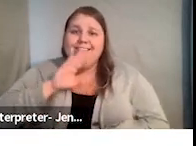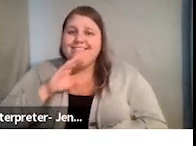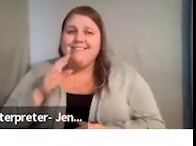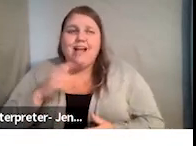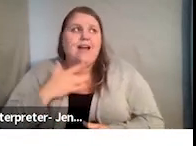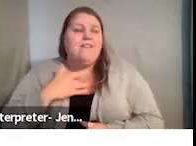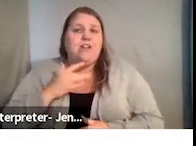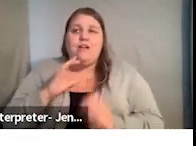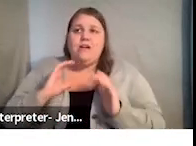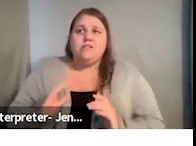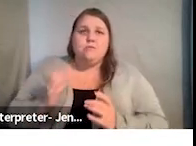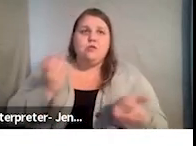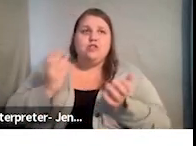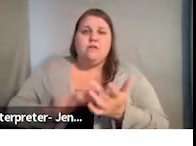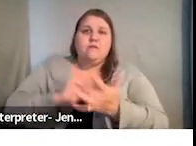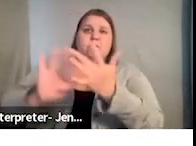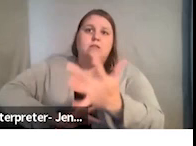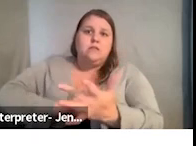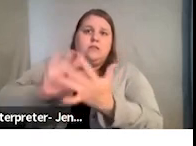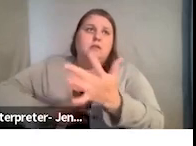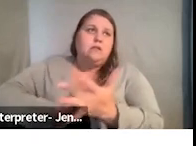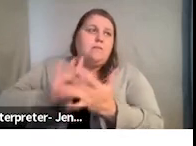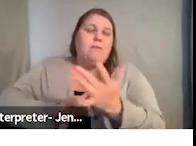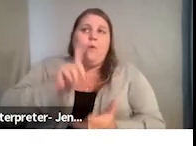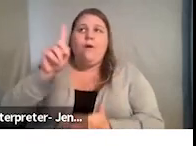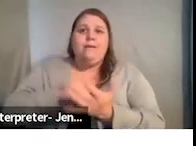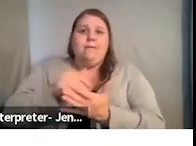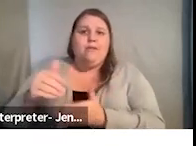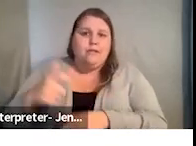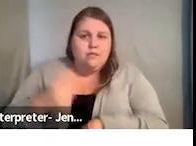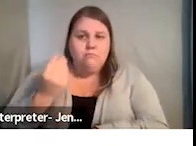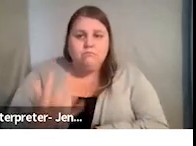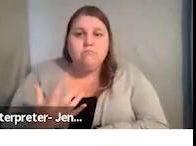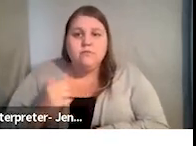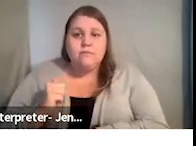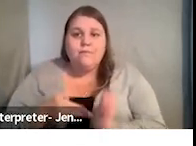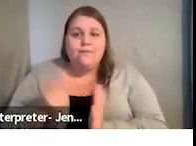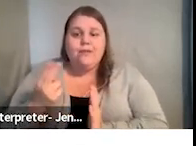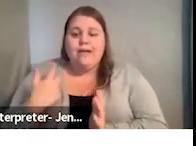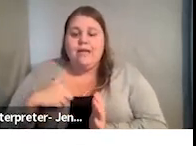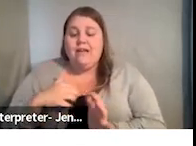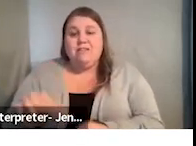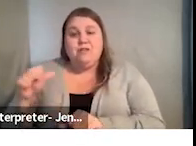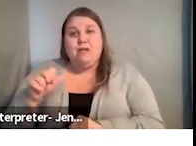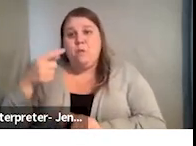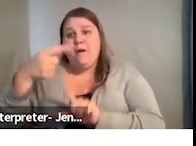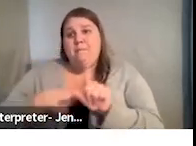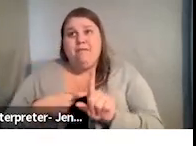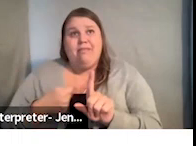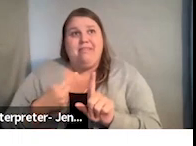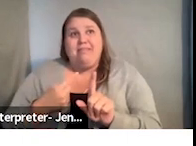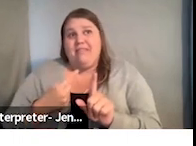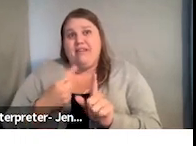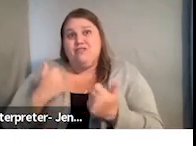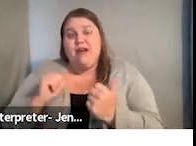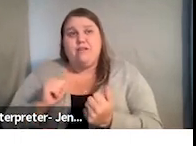customer service a million times. It took us over a month just to get through the, trying to